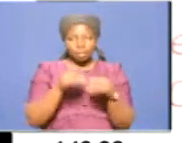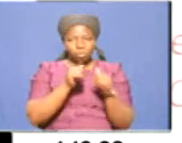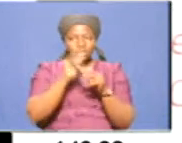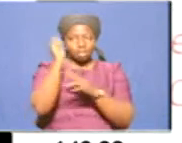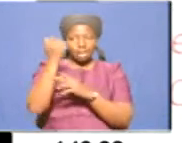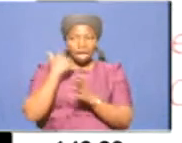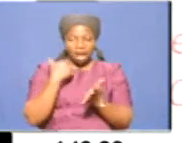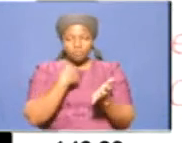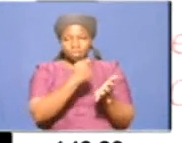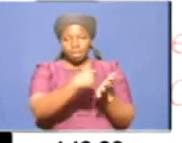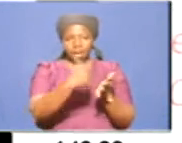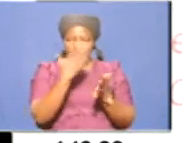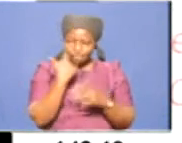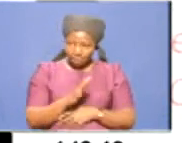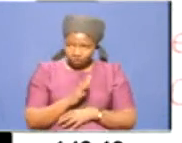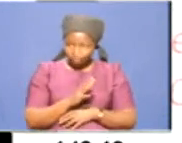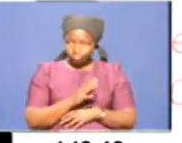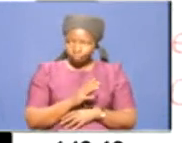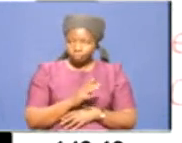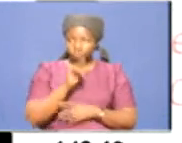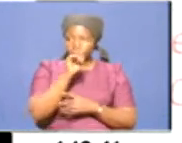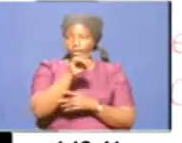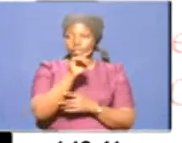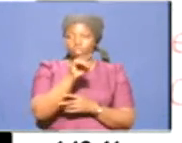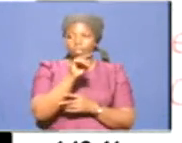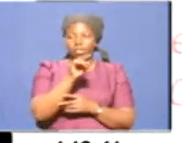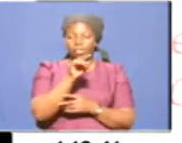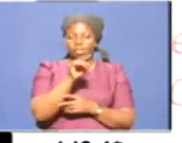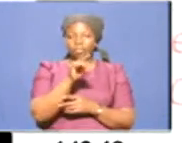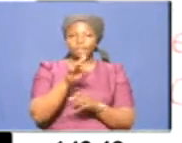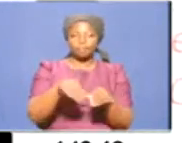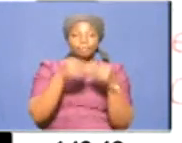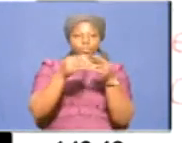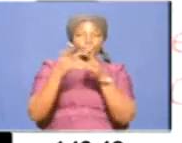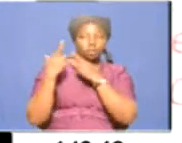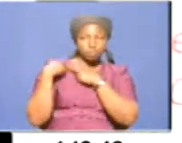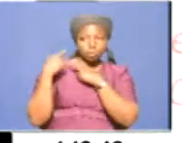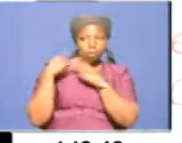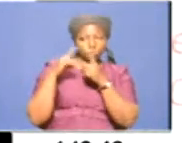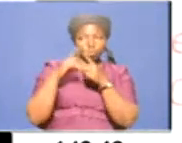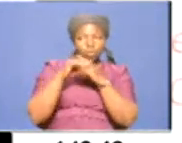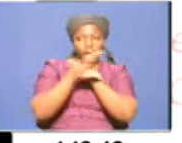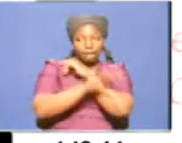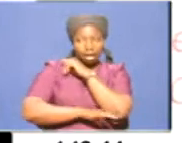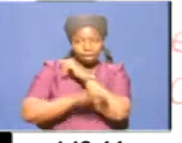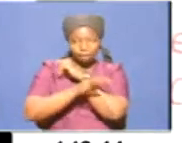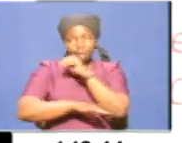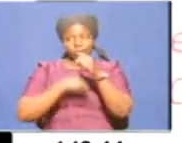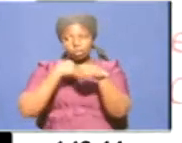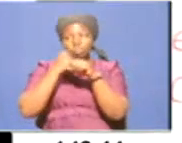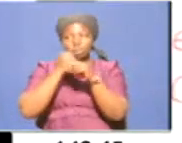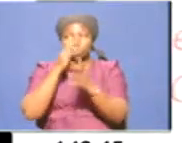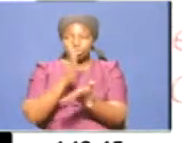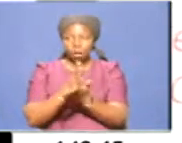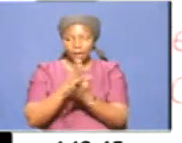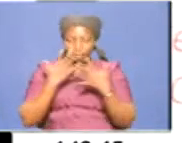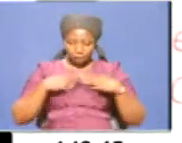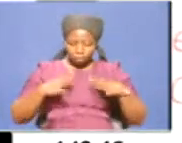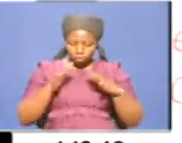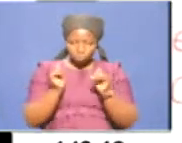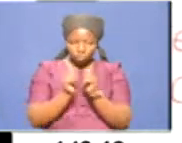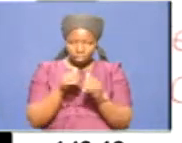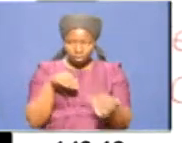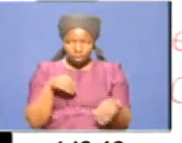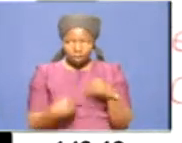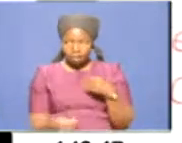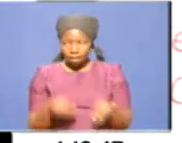is basically a convention that actually obligates state parties to actually make sure that persons with disabilities have